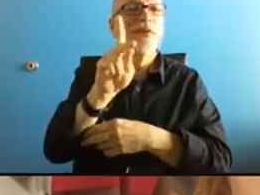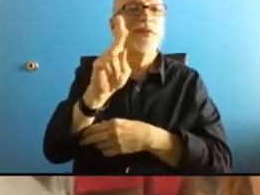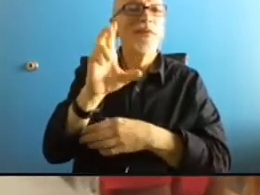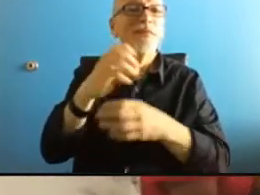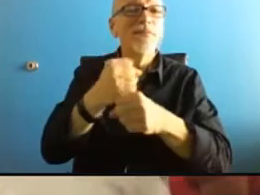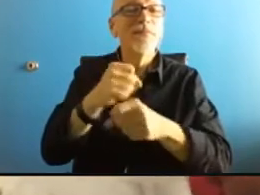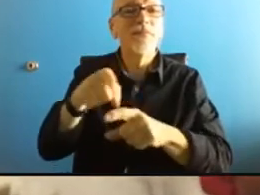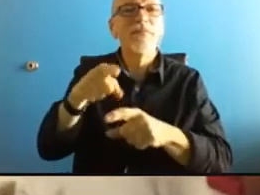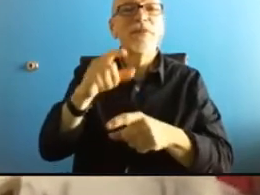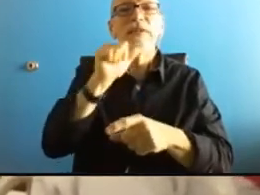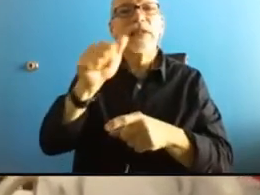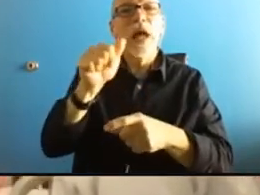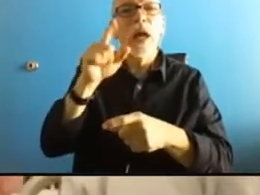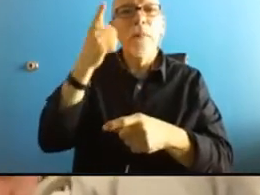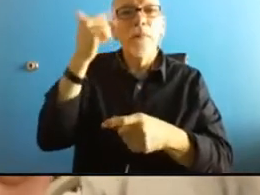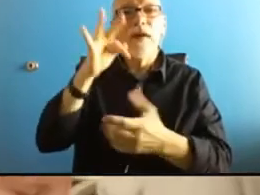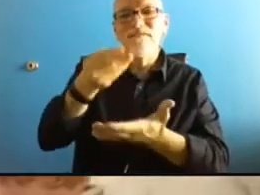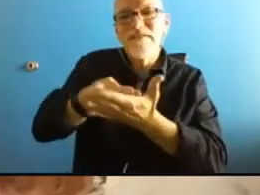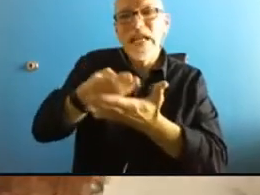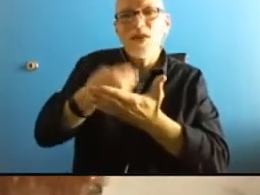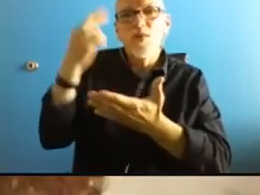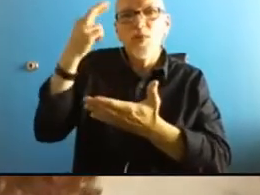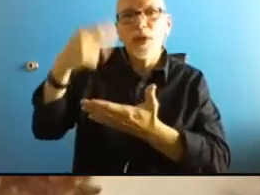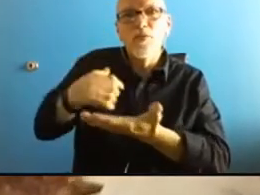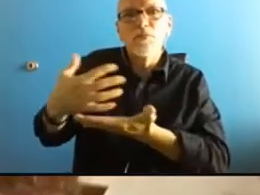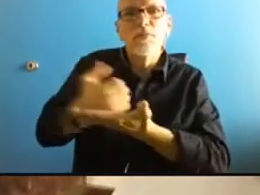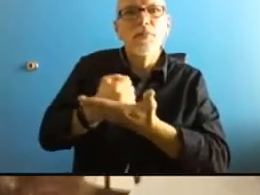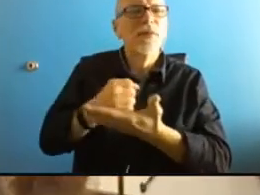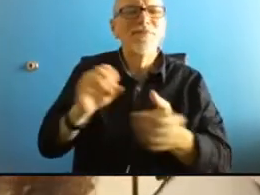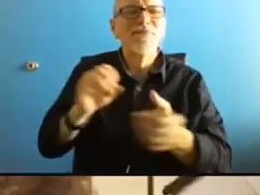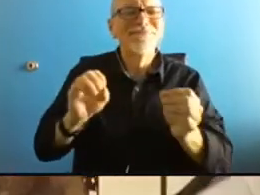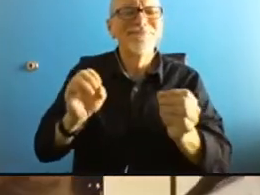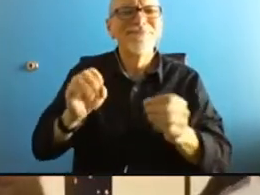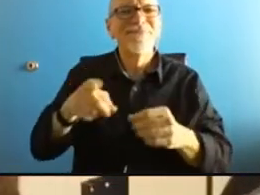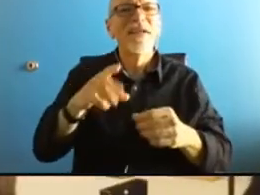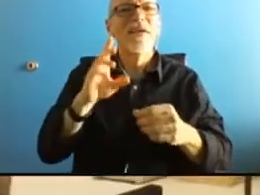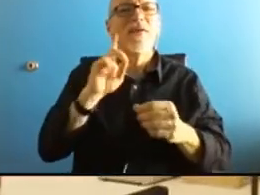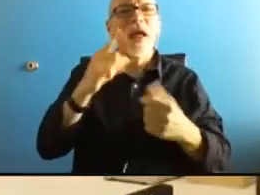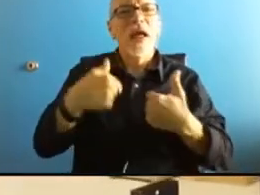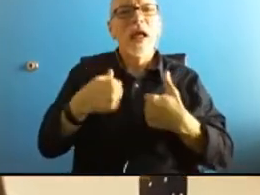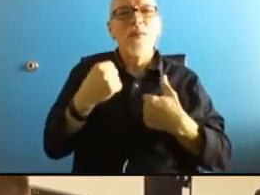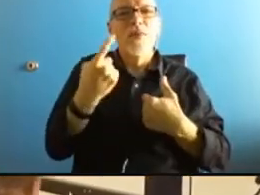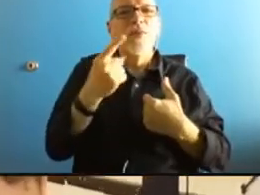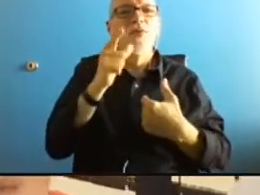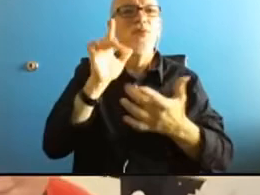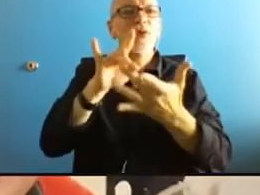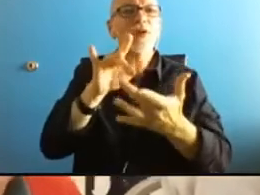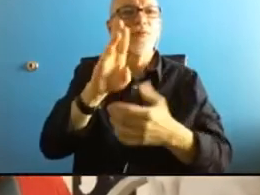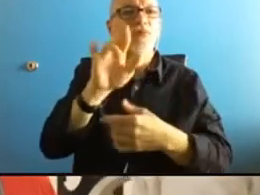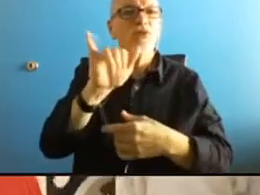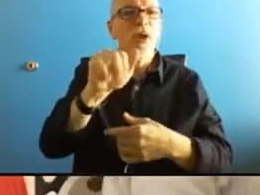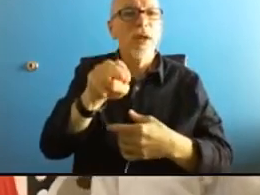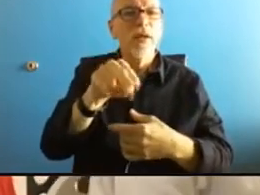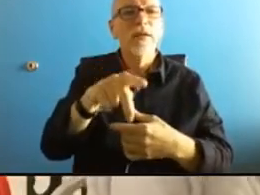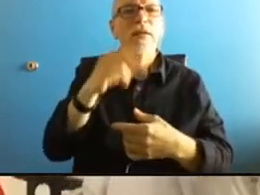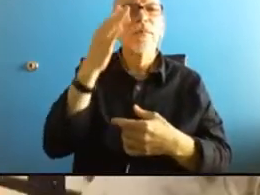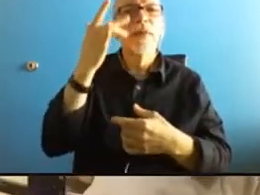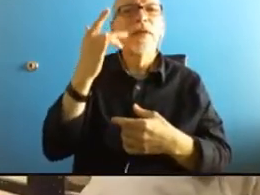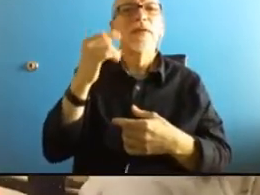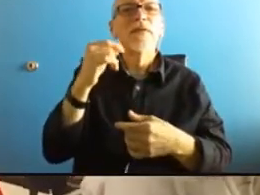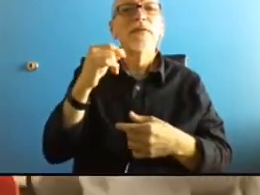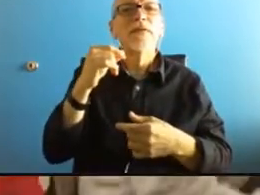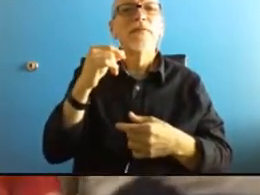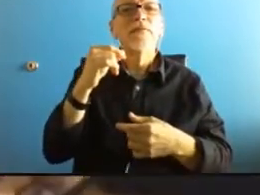financially compensated, any such thing. I was the one that reached out to Brian because